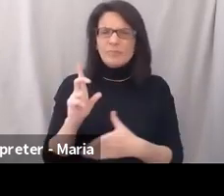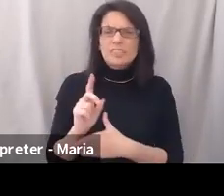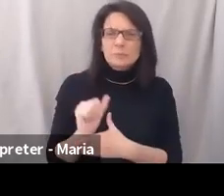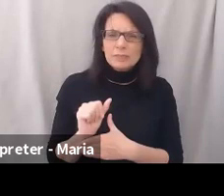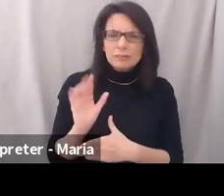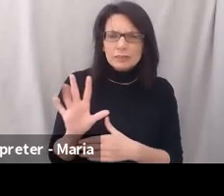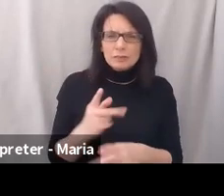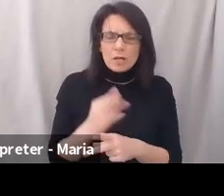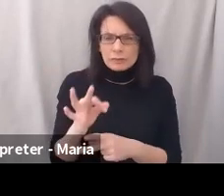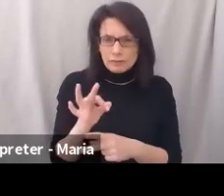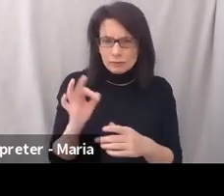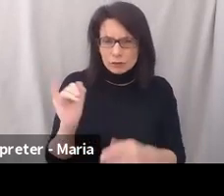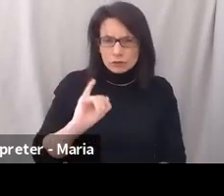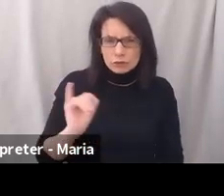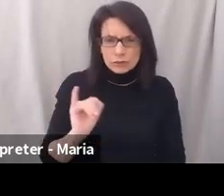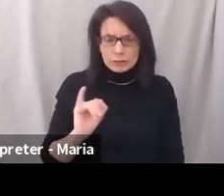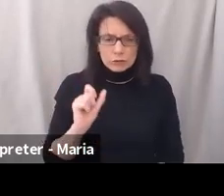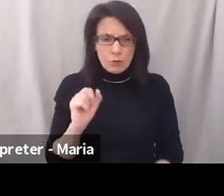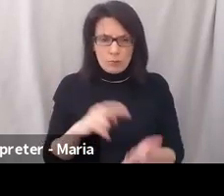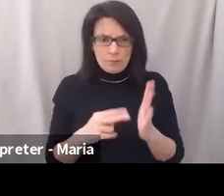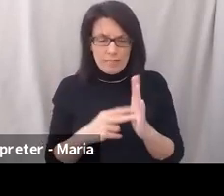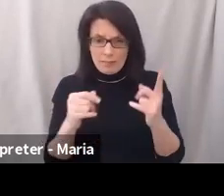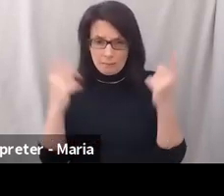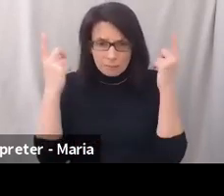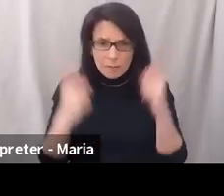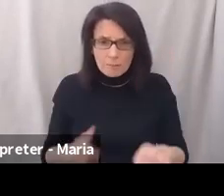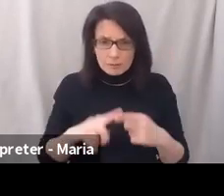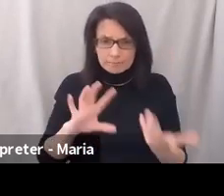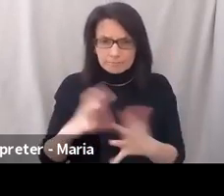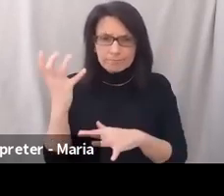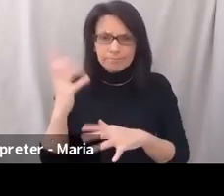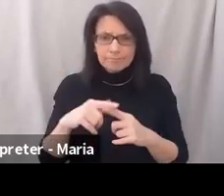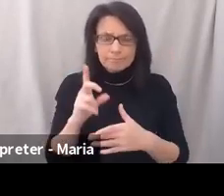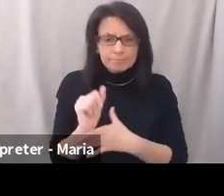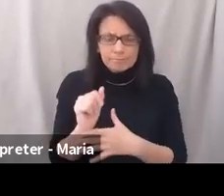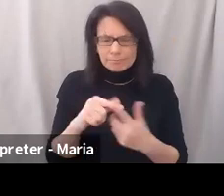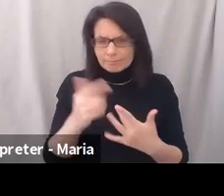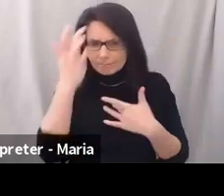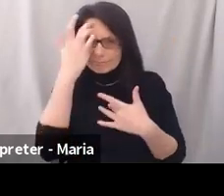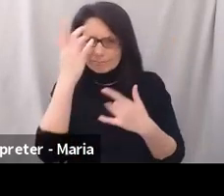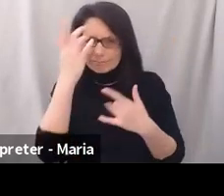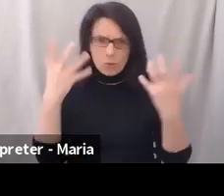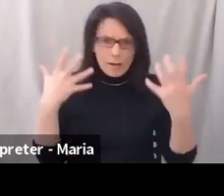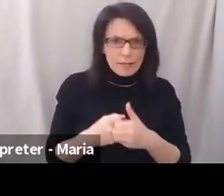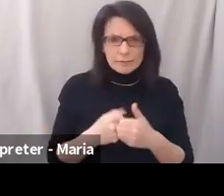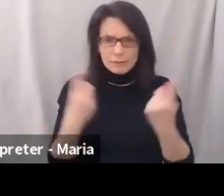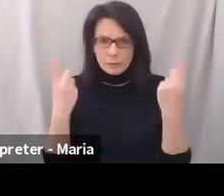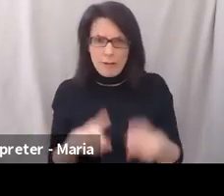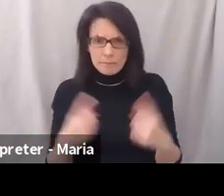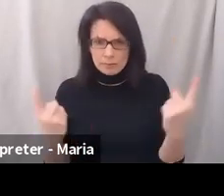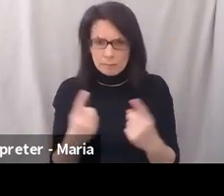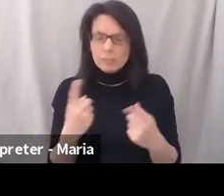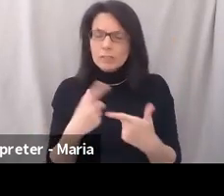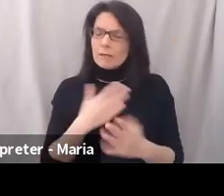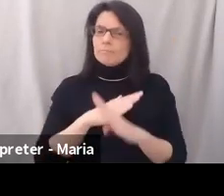of income that is lost due to your disability because of illness or accident. So that's something, if